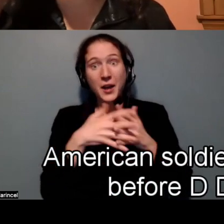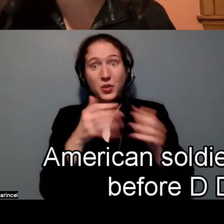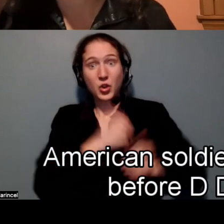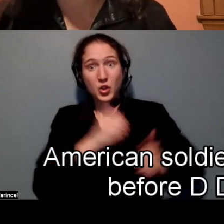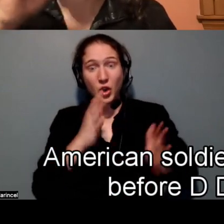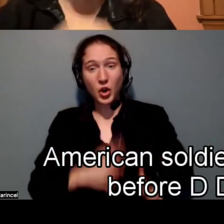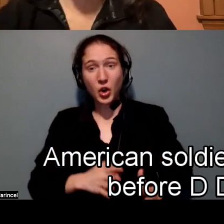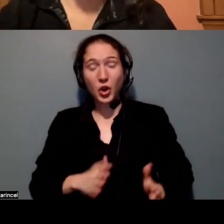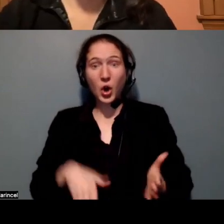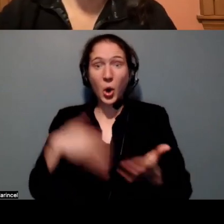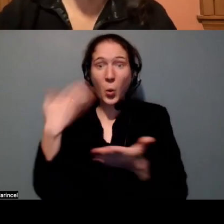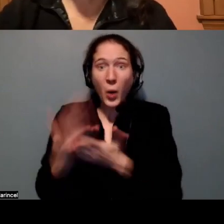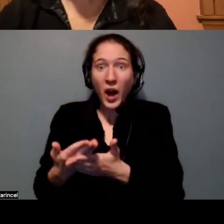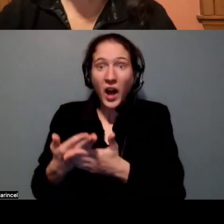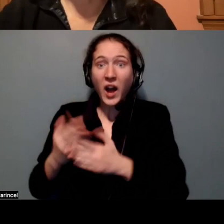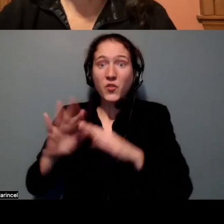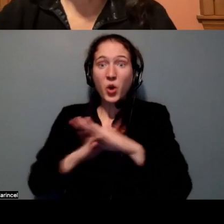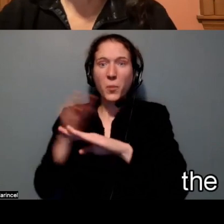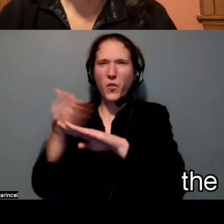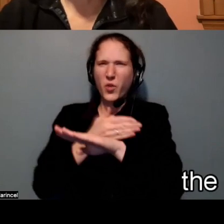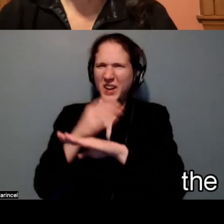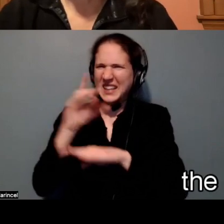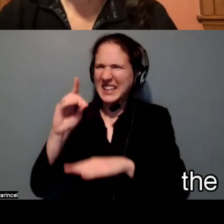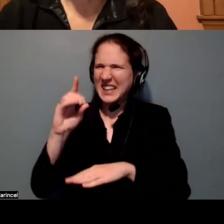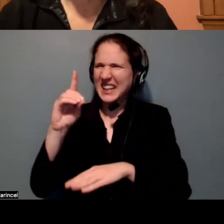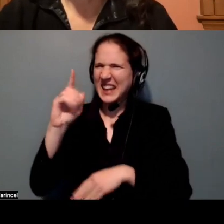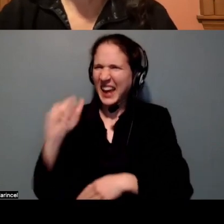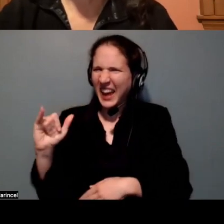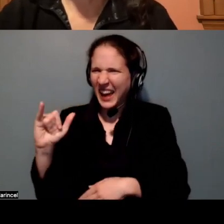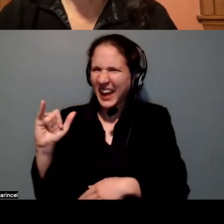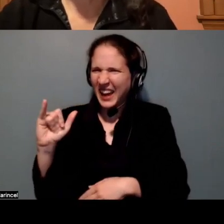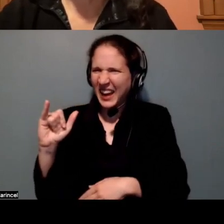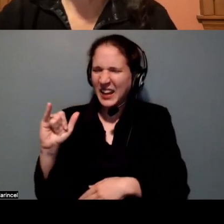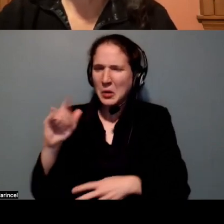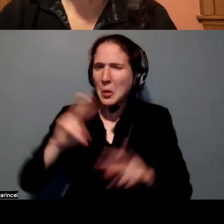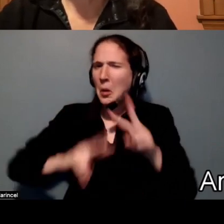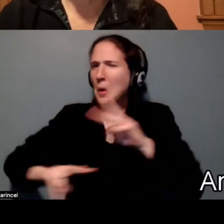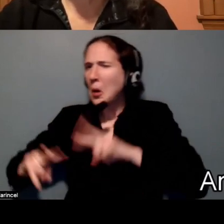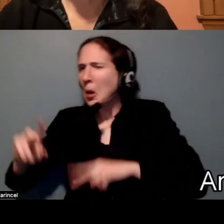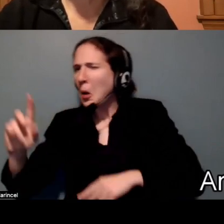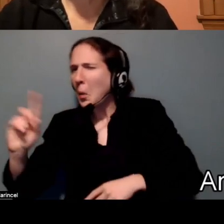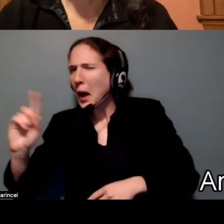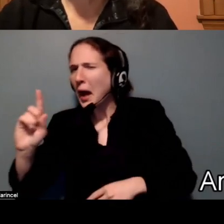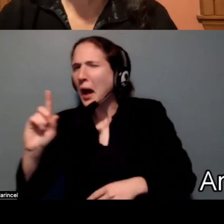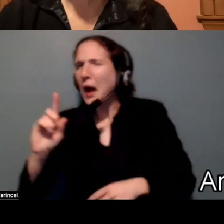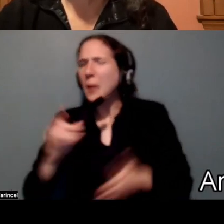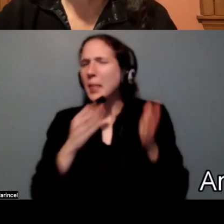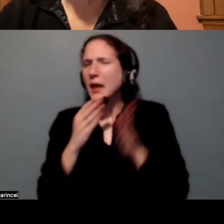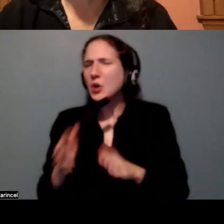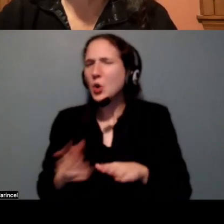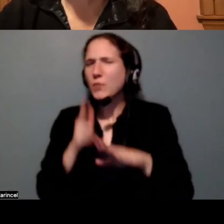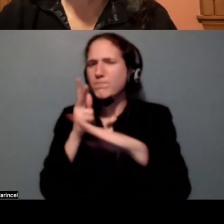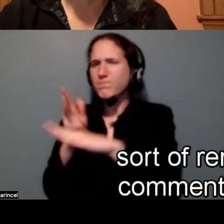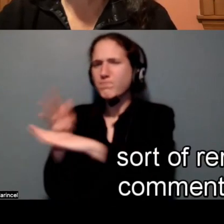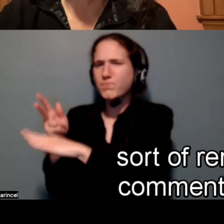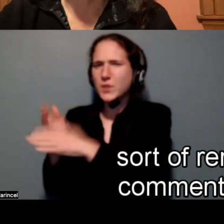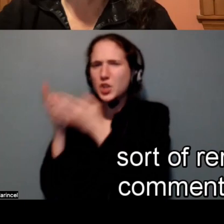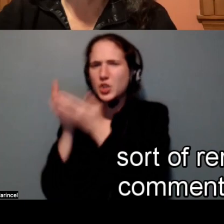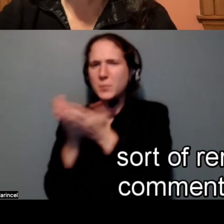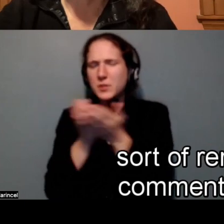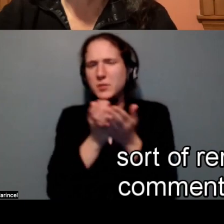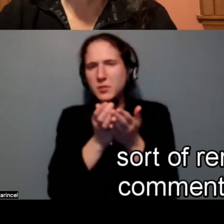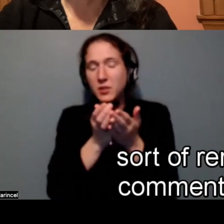before D-Day to scout out Huh. the landings. And I had sort